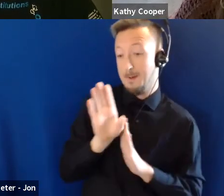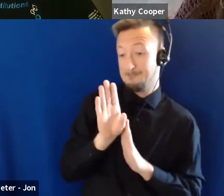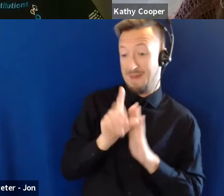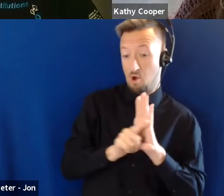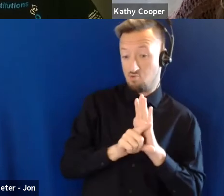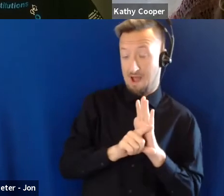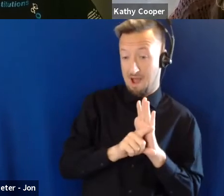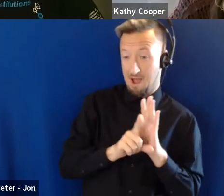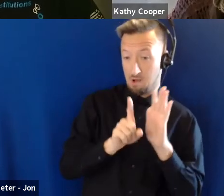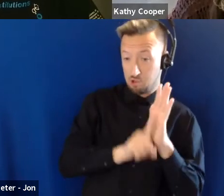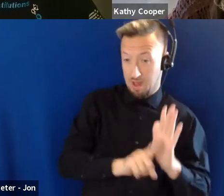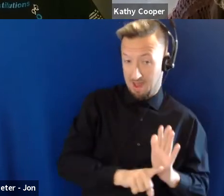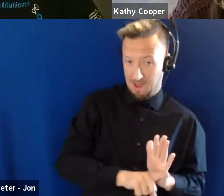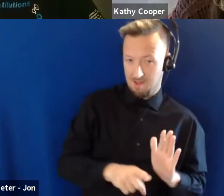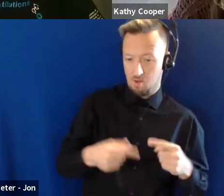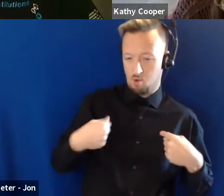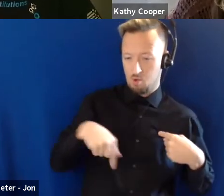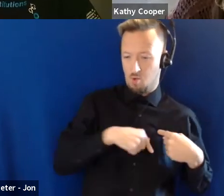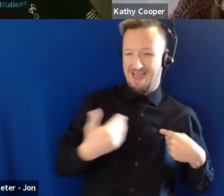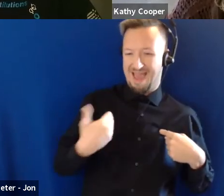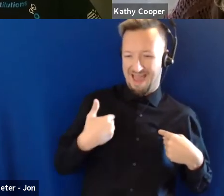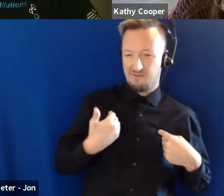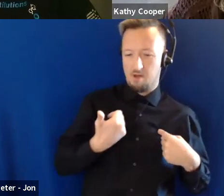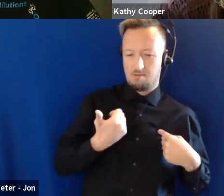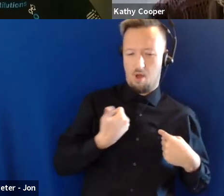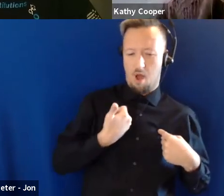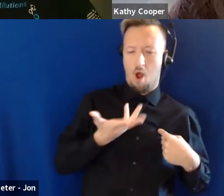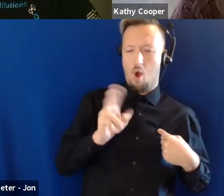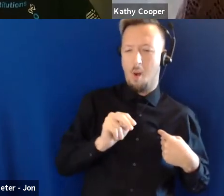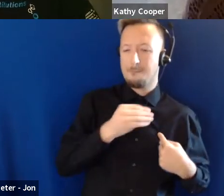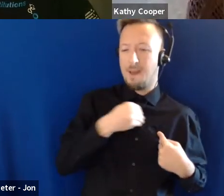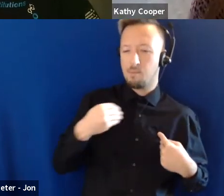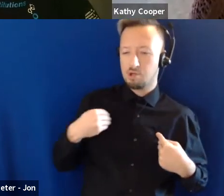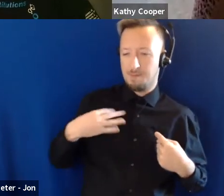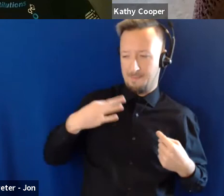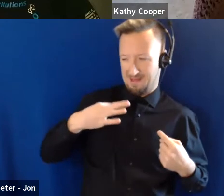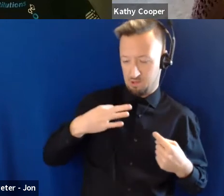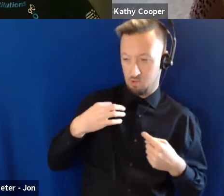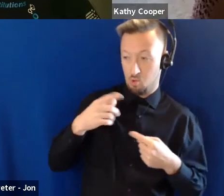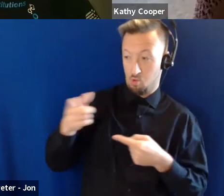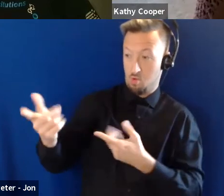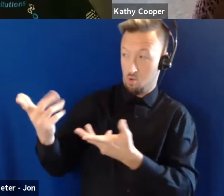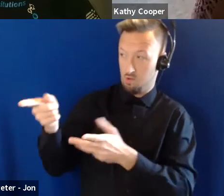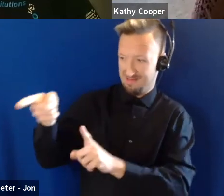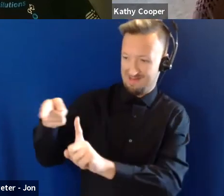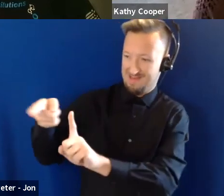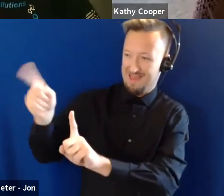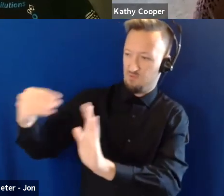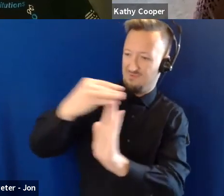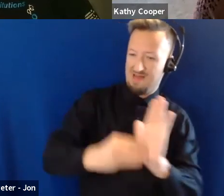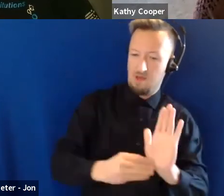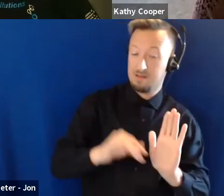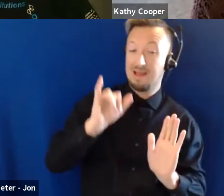have our own membership application that a person would fill out, and if one of the board members does not know